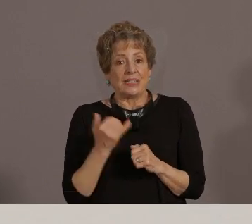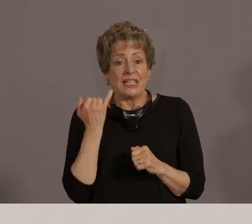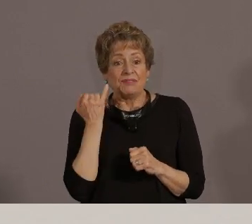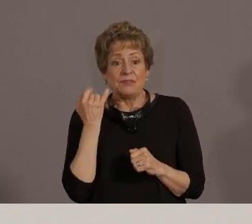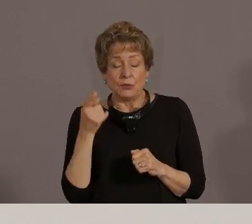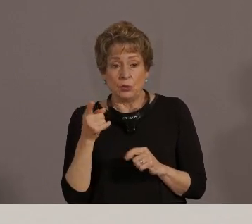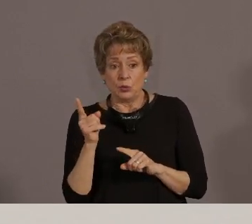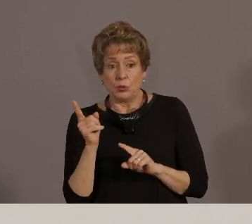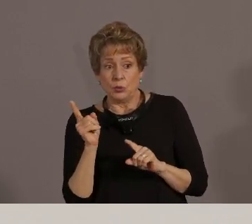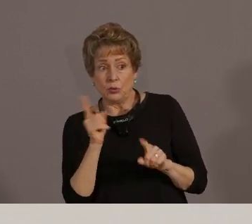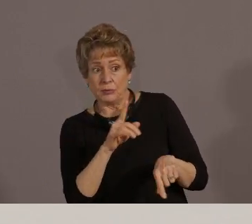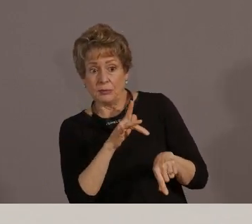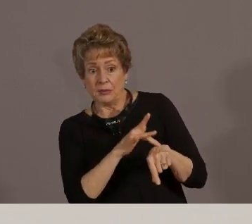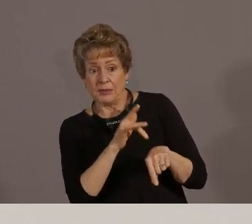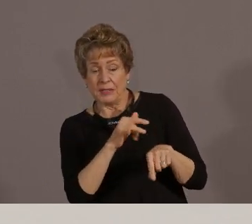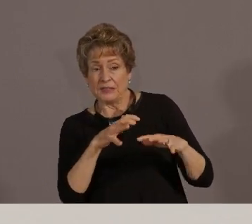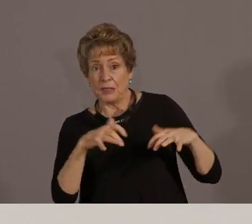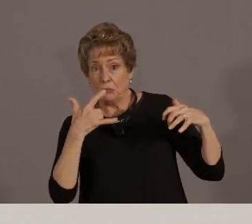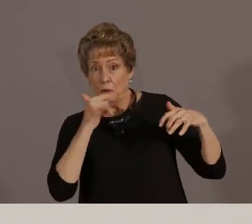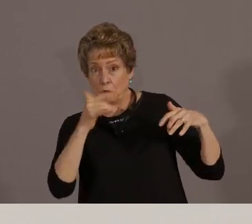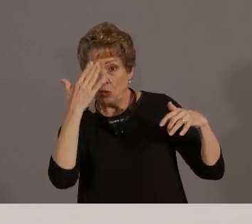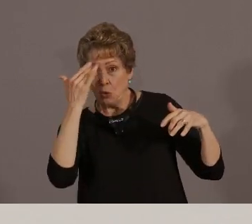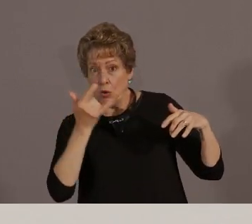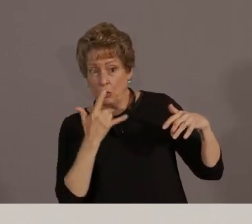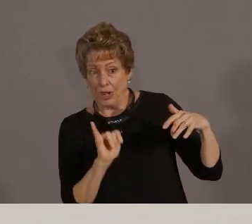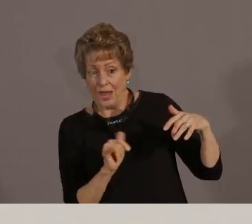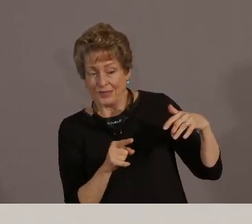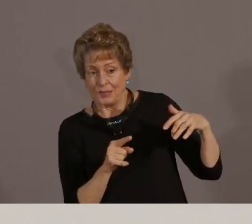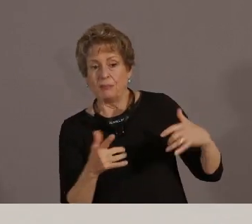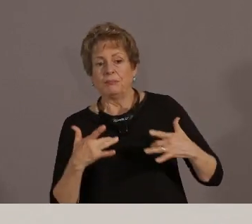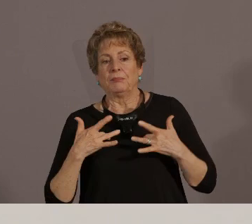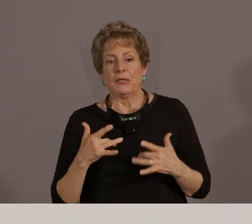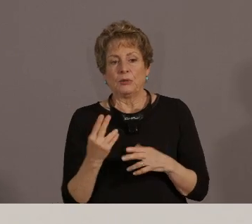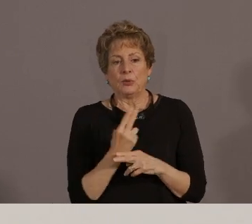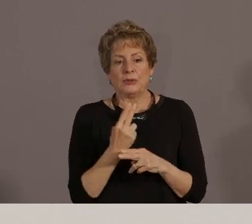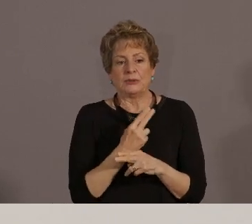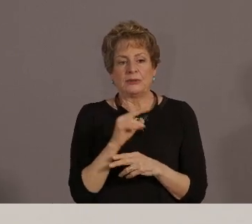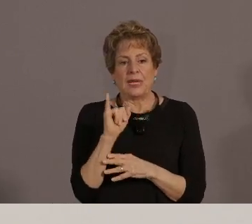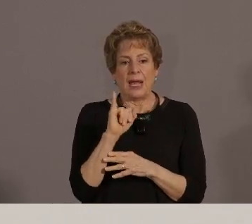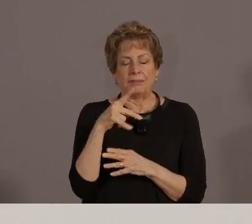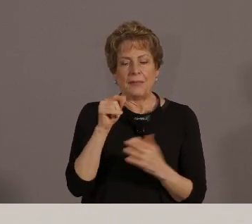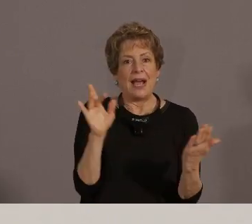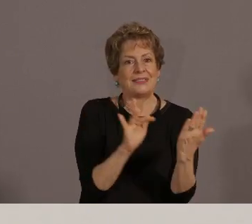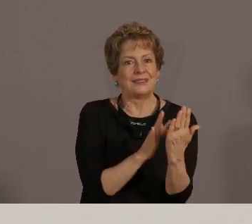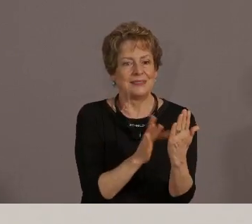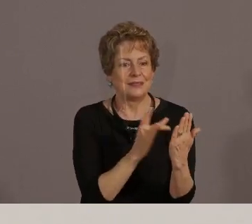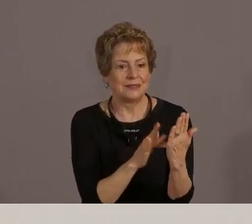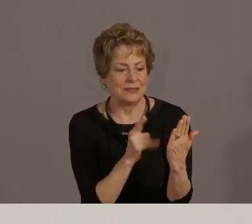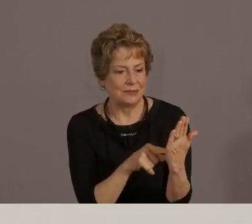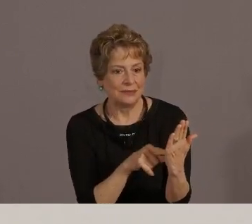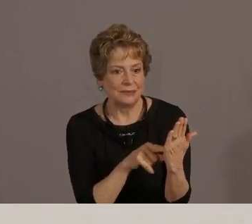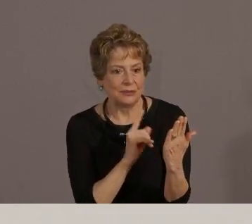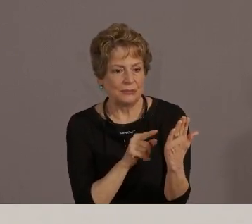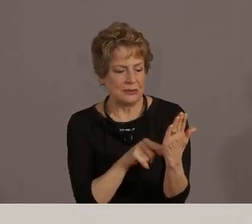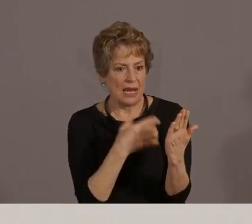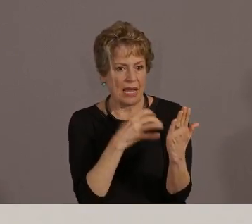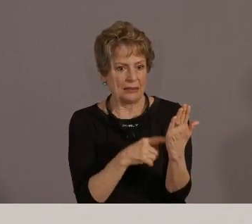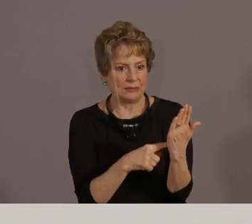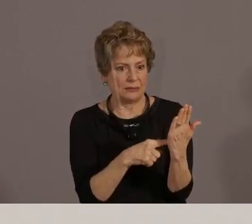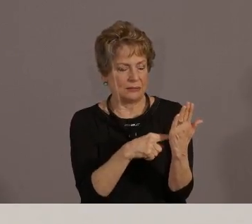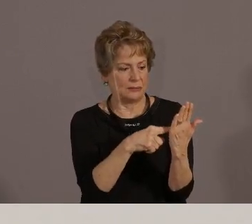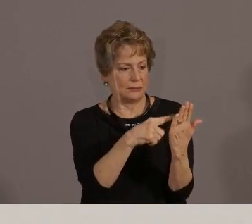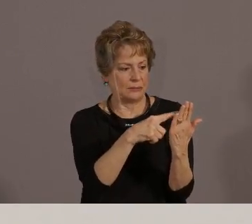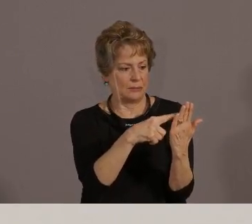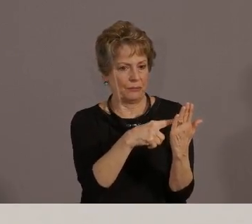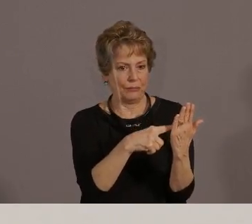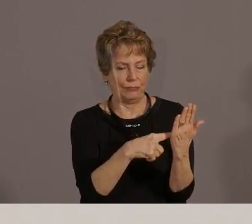we operate the pod on iPads. And so that technology tends to not work as well when it is out